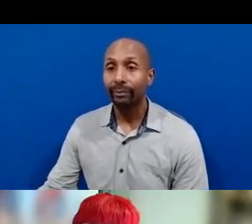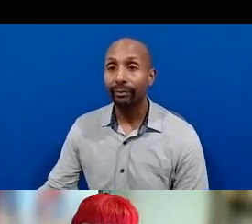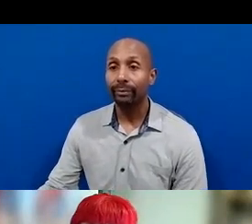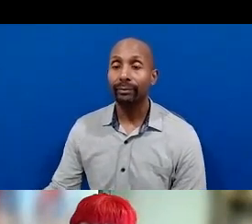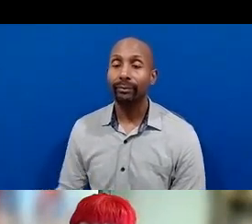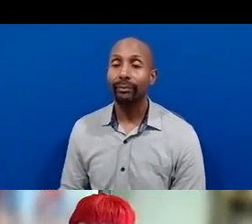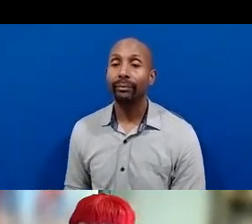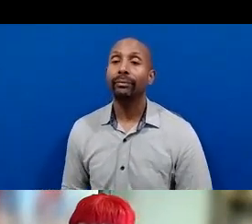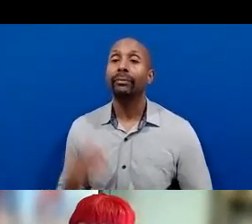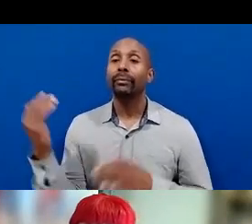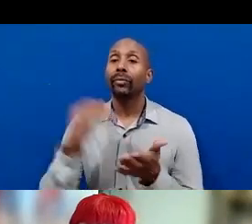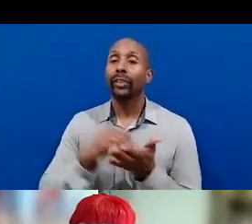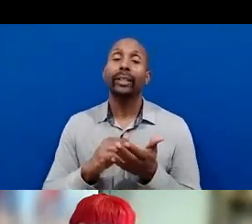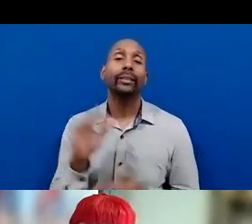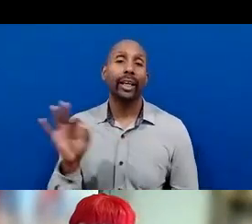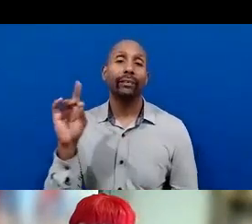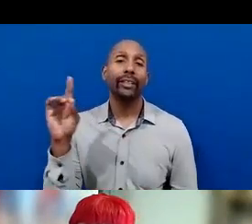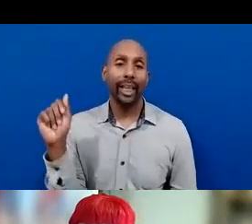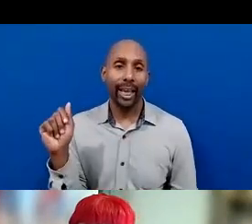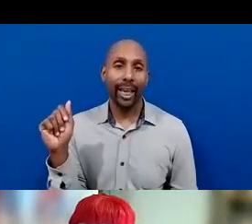And again, the FDA was waiting